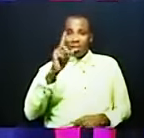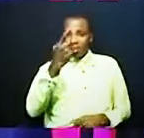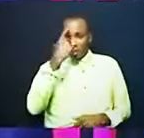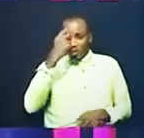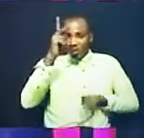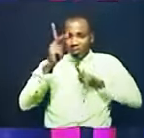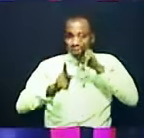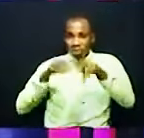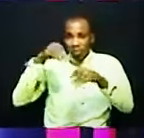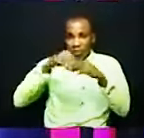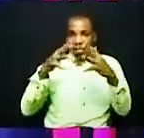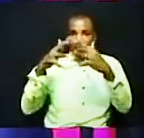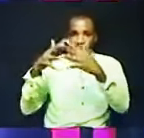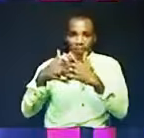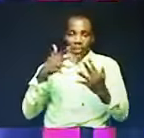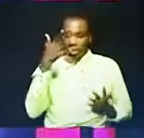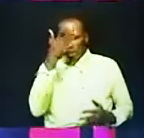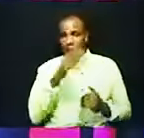3 governors,